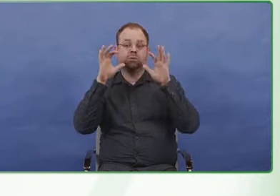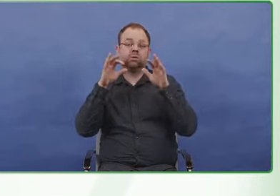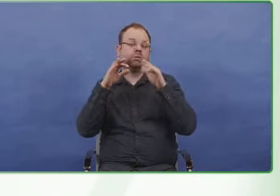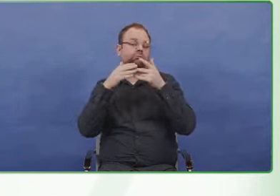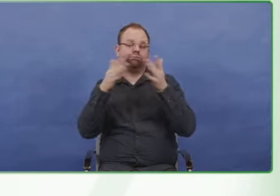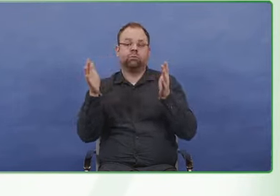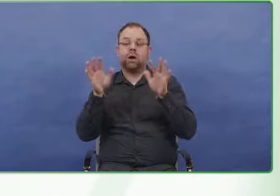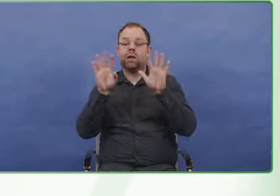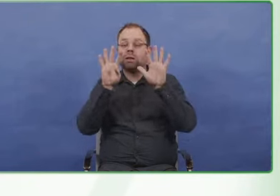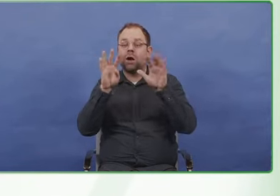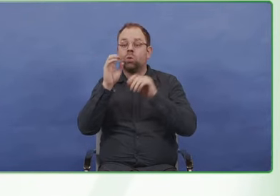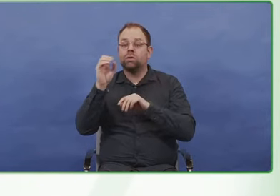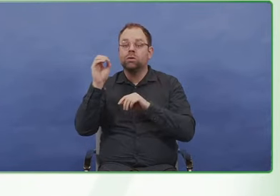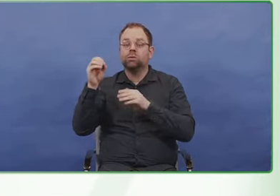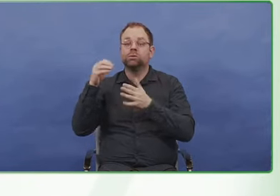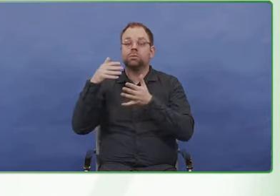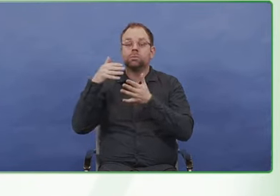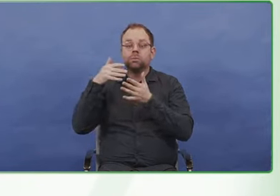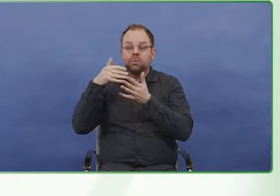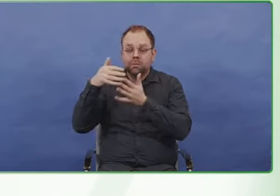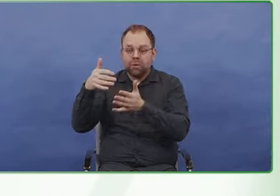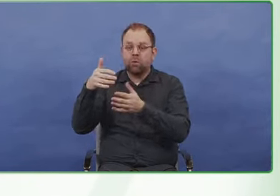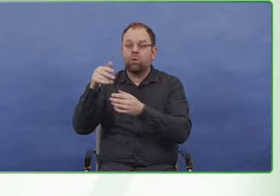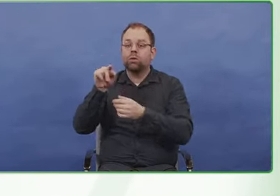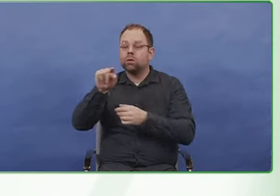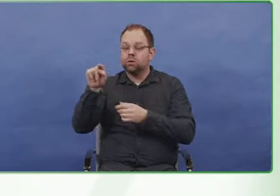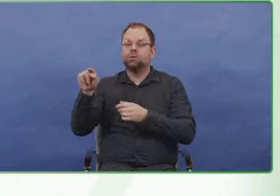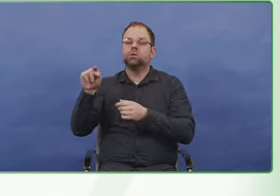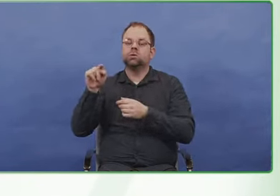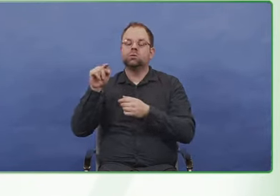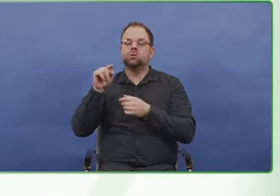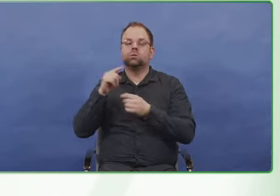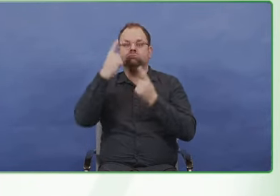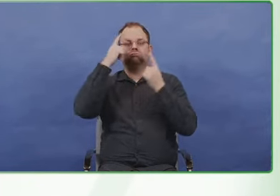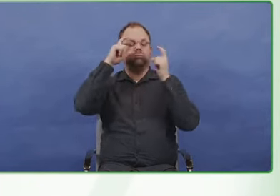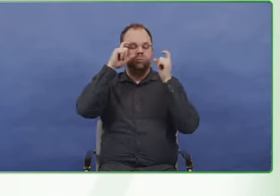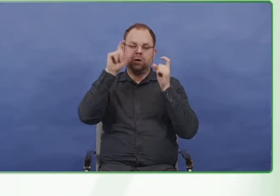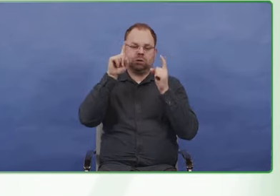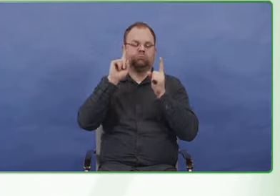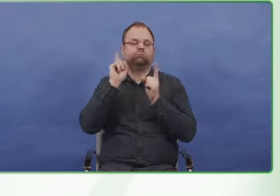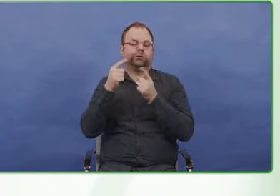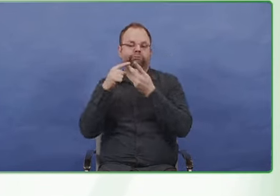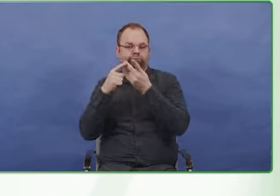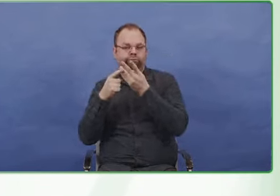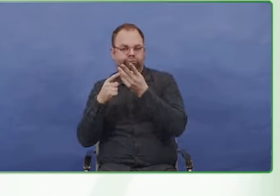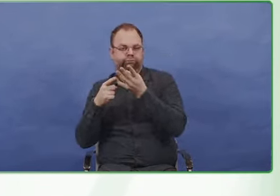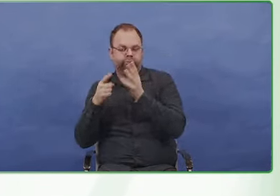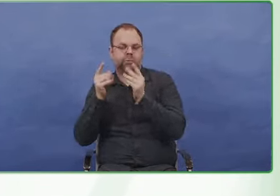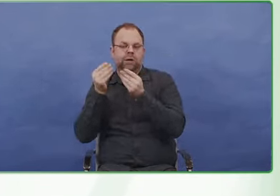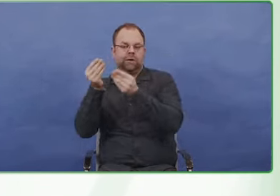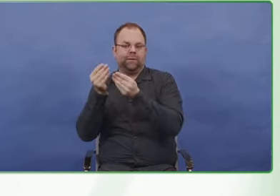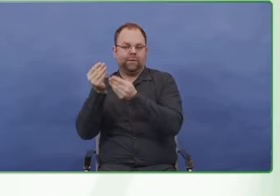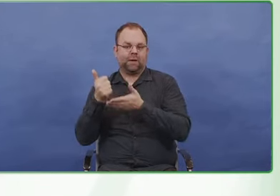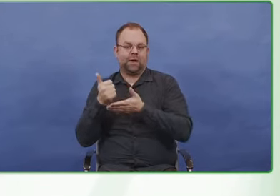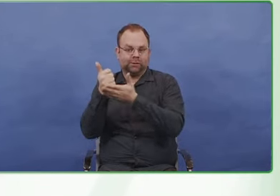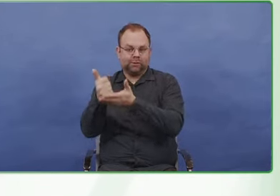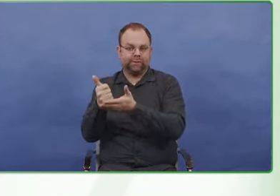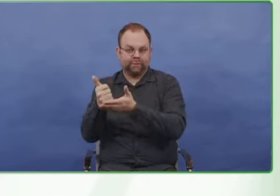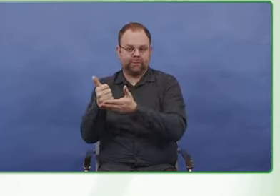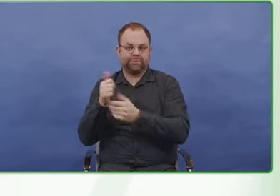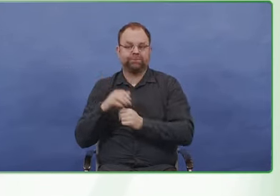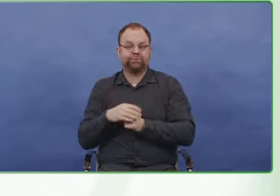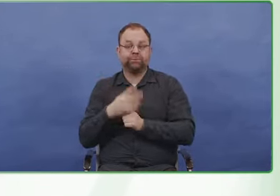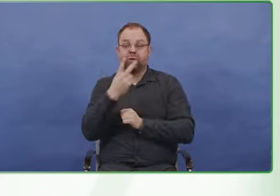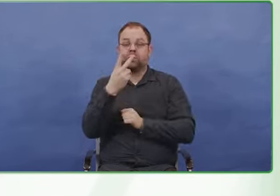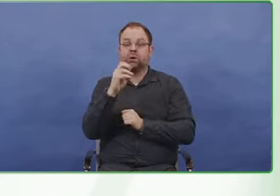with spectacles and 1.3 billion without spectacles needed assistive devices. Currently, 9 out of 10 people